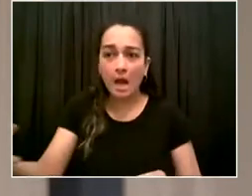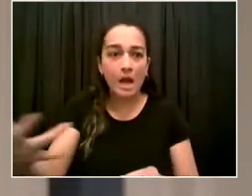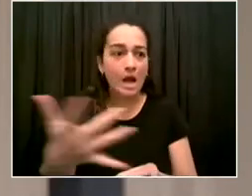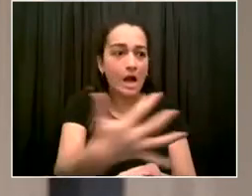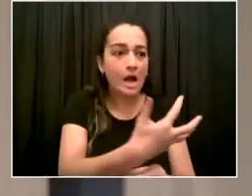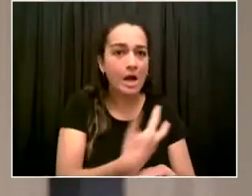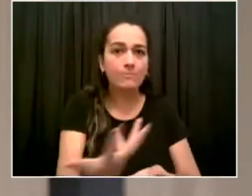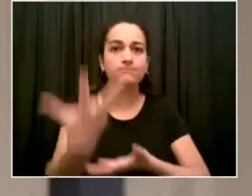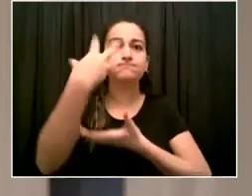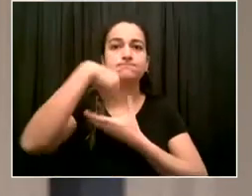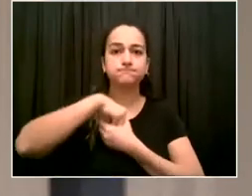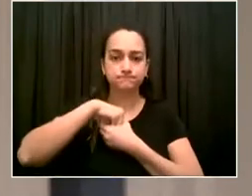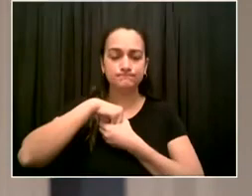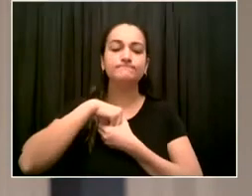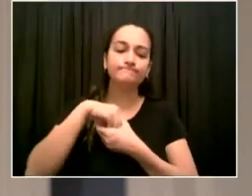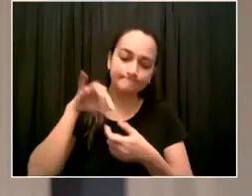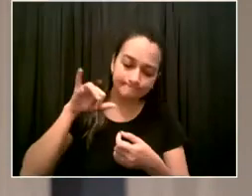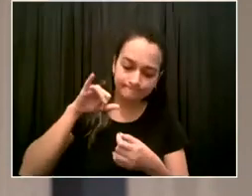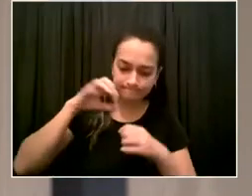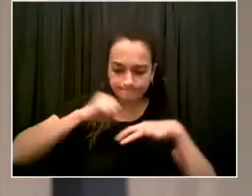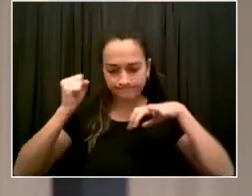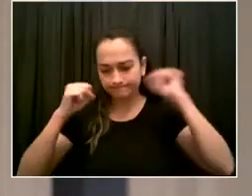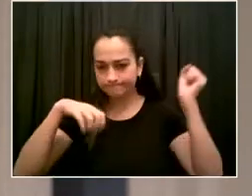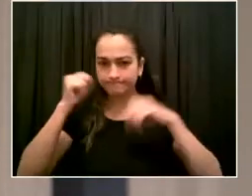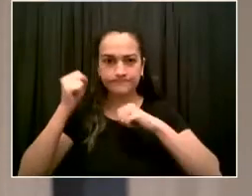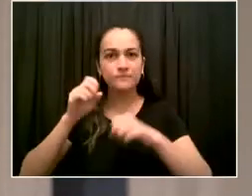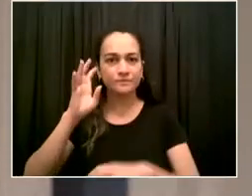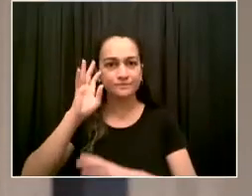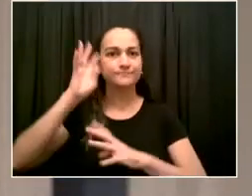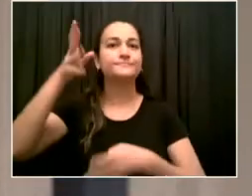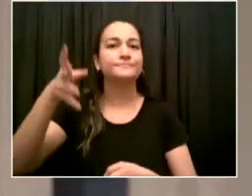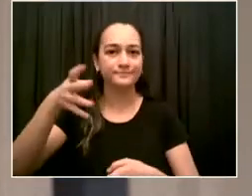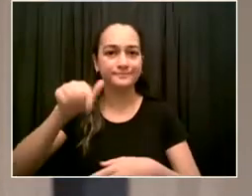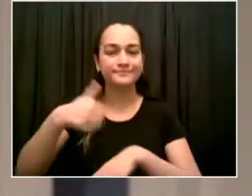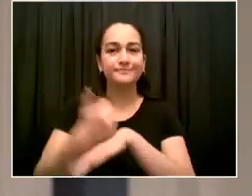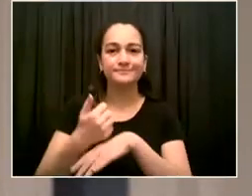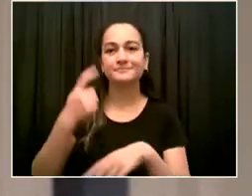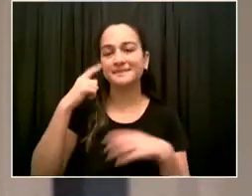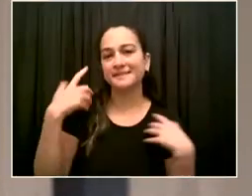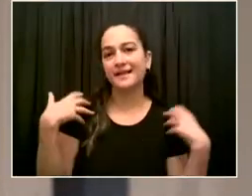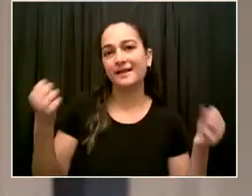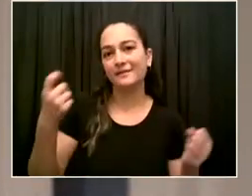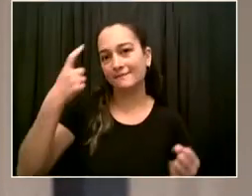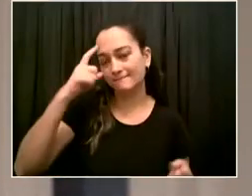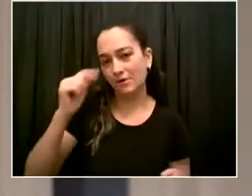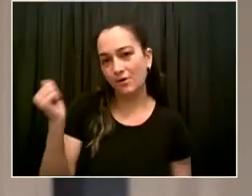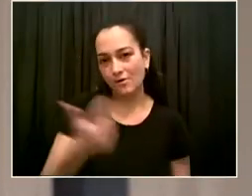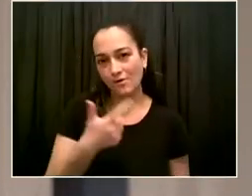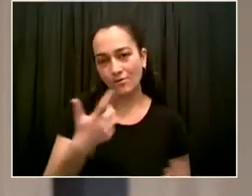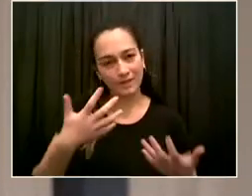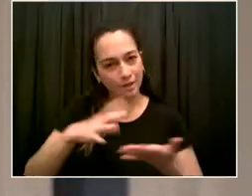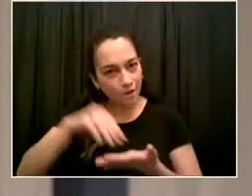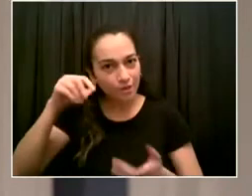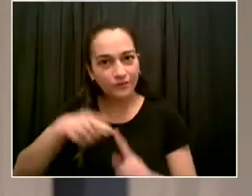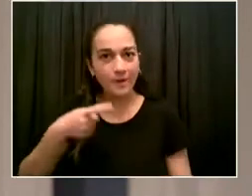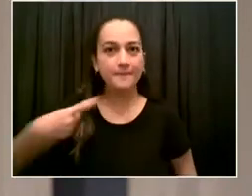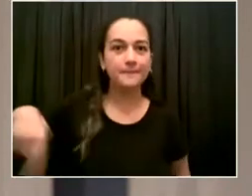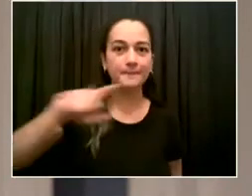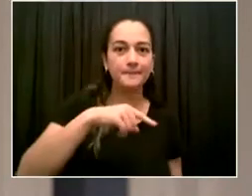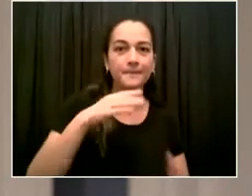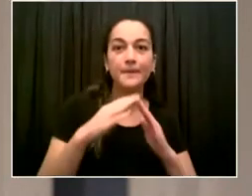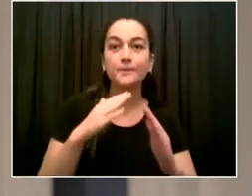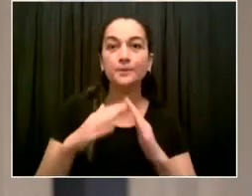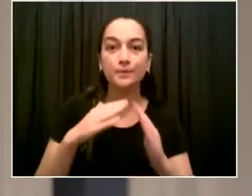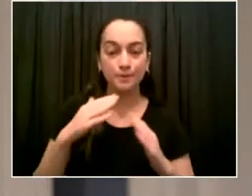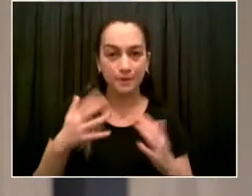their struggles with us. And that has shaped all of the work that we've done. I remember the frustration of an